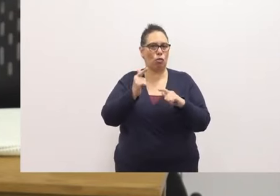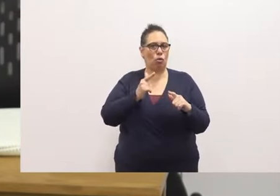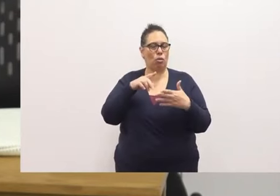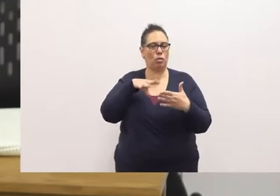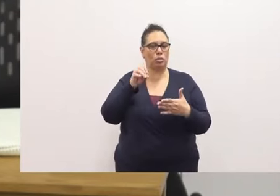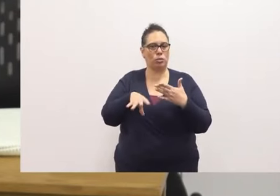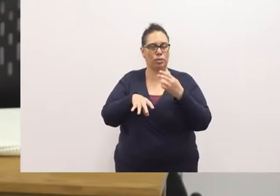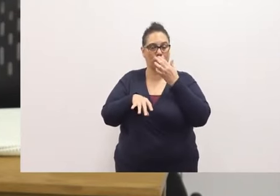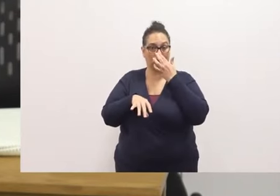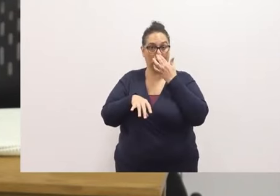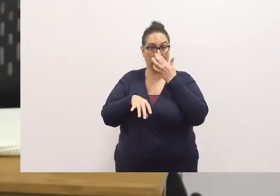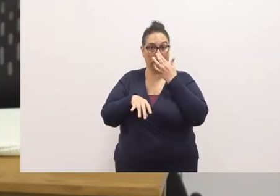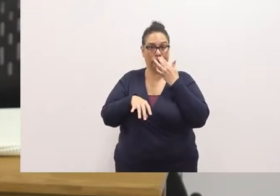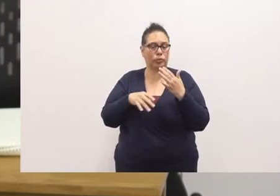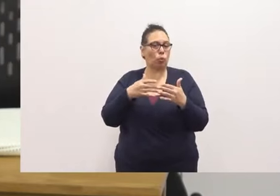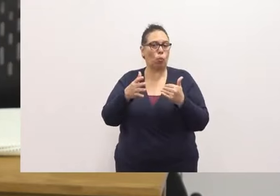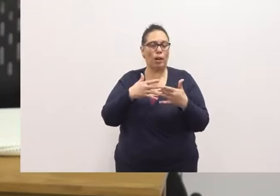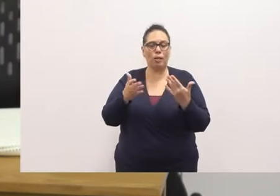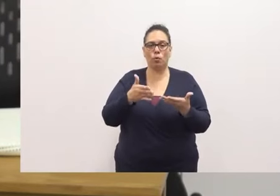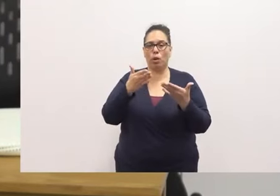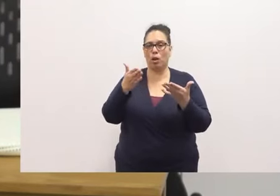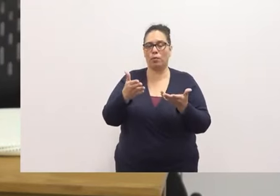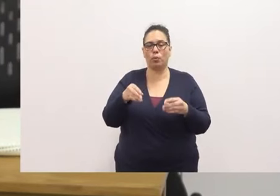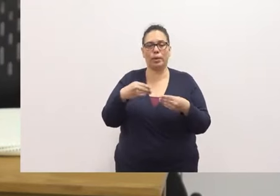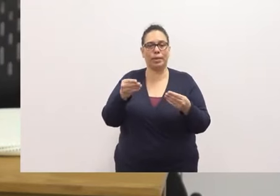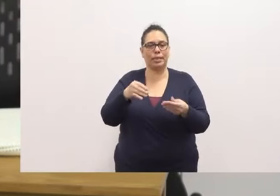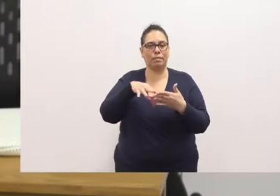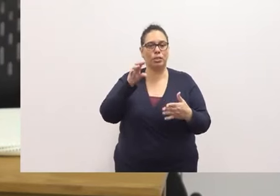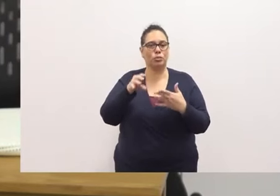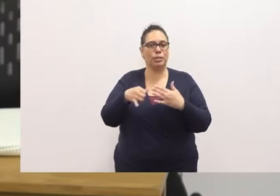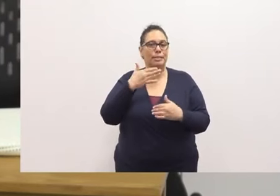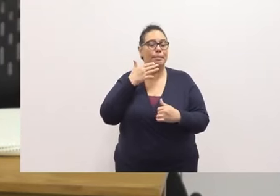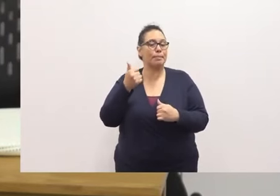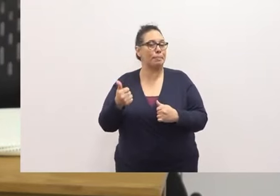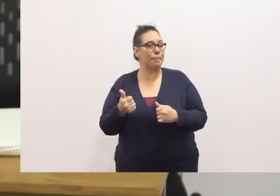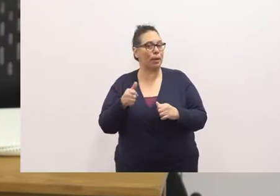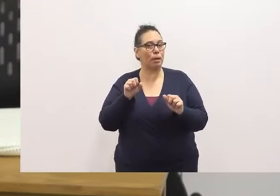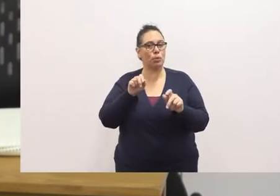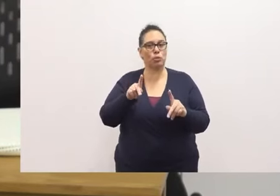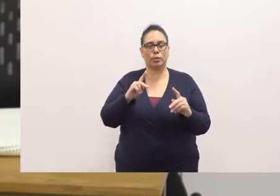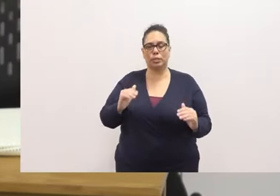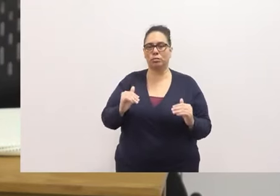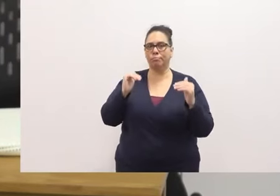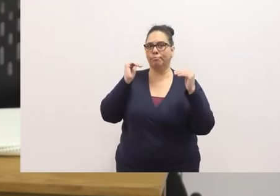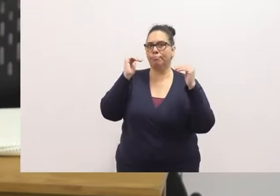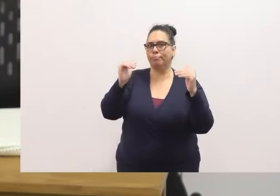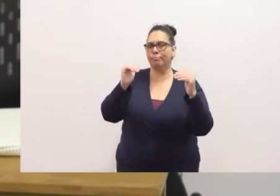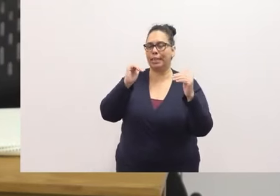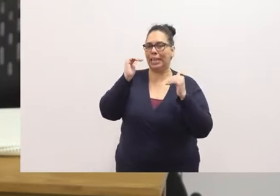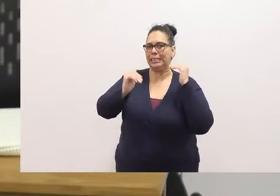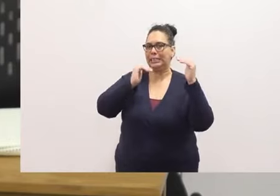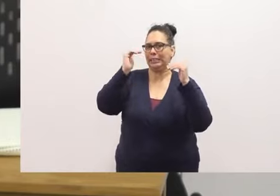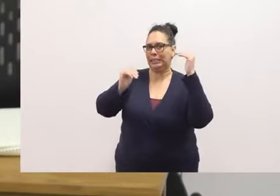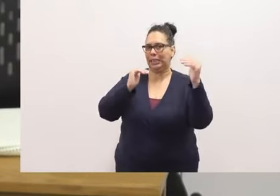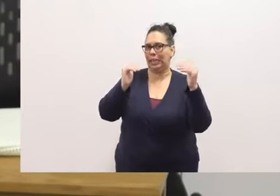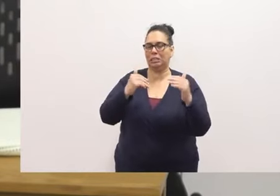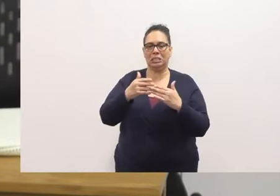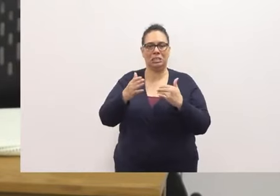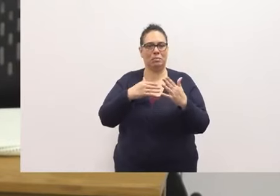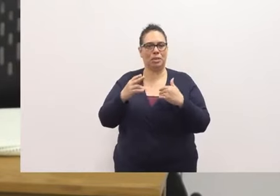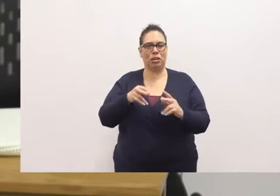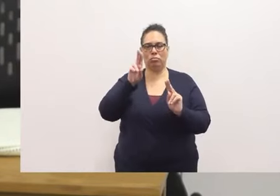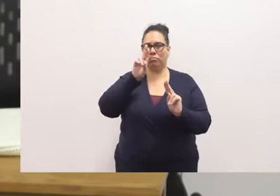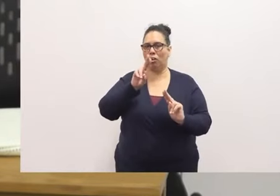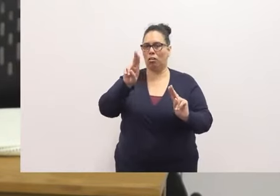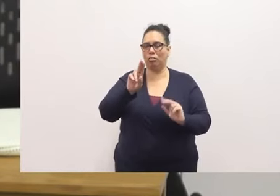So what we know is whatever we offer, we want to give our students the best opportunity to excel in our accelerated programs, whether it's honors, whether it's AP, or whether